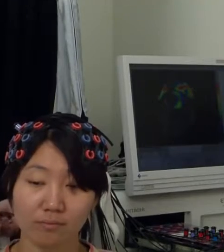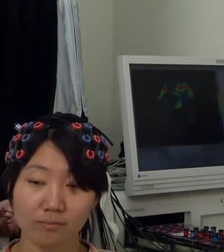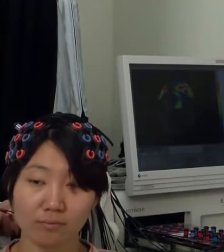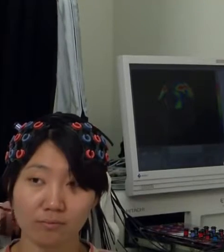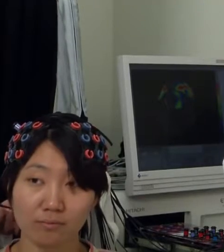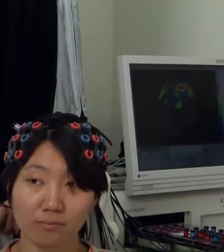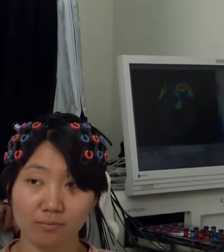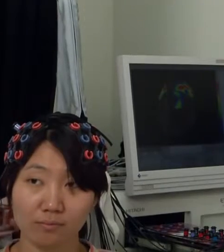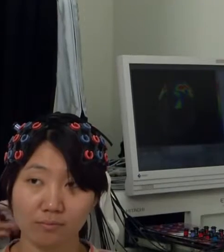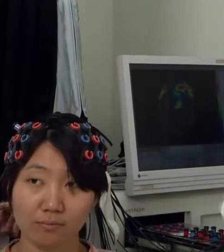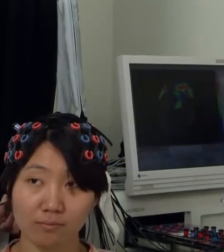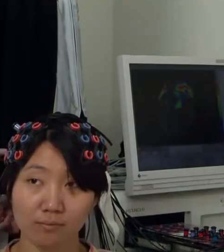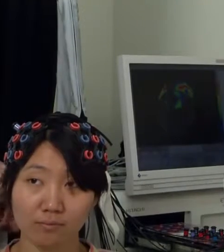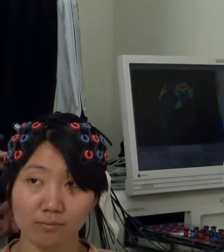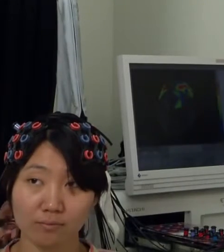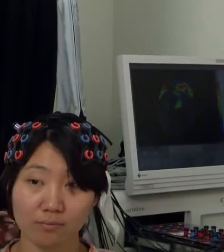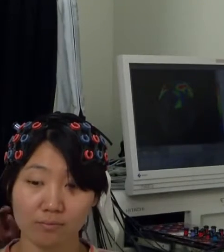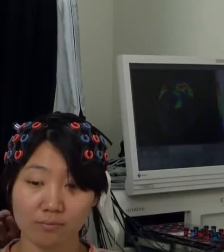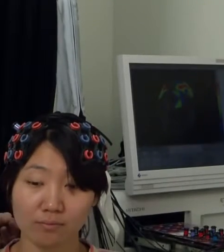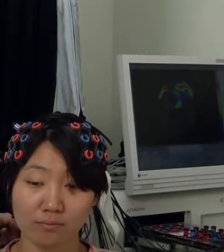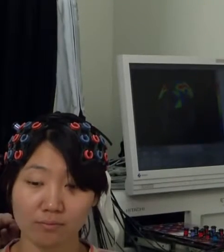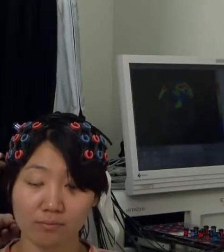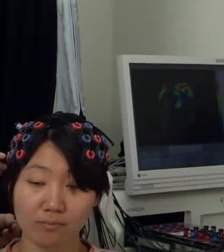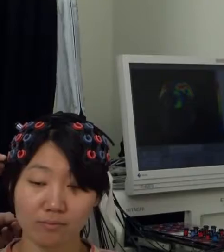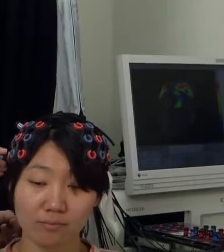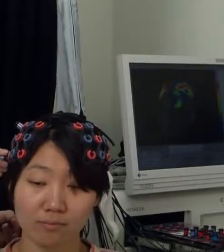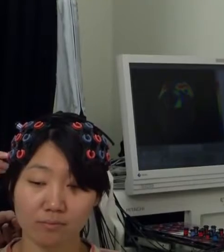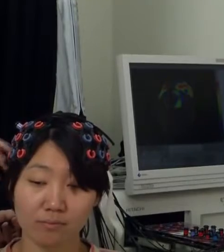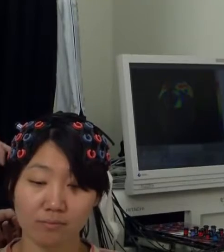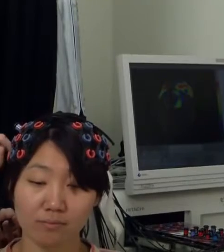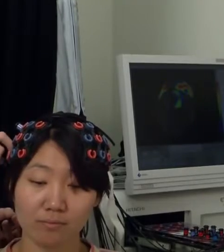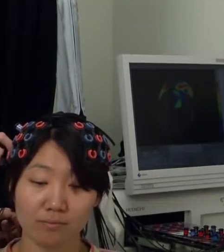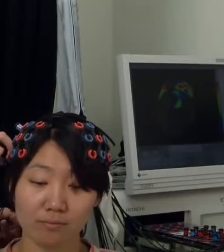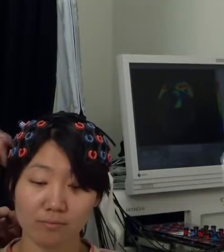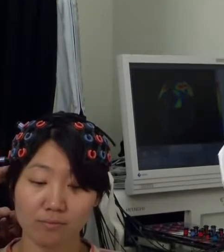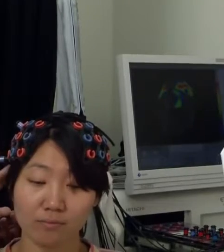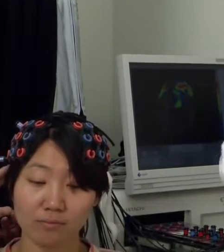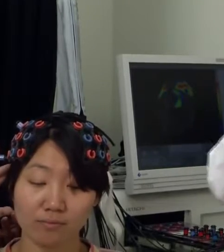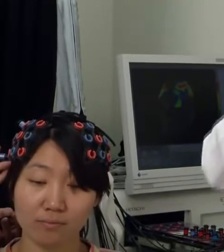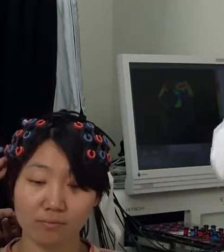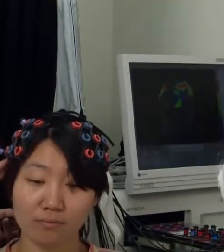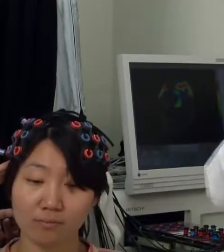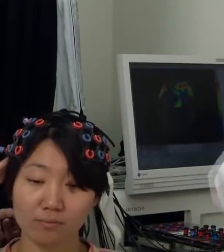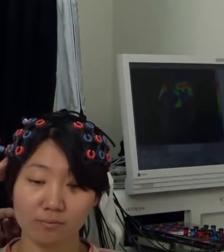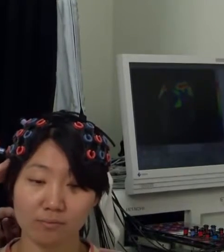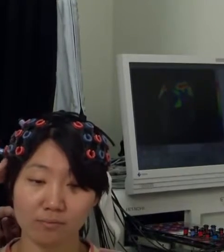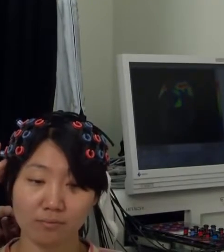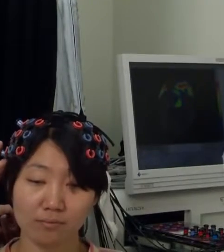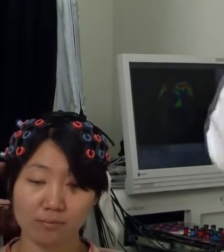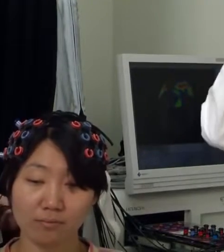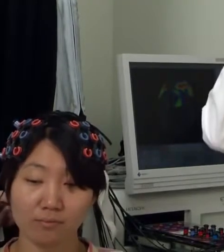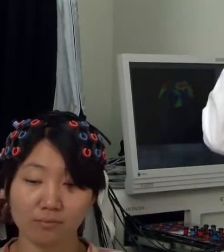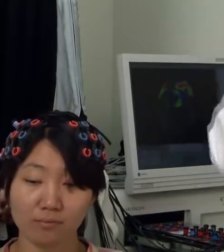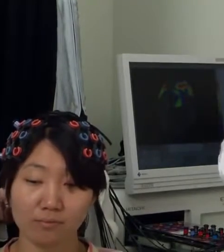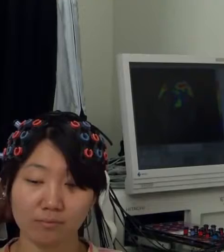We call it FNIRS for short. The FNIRS is a special kind of technological device that helps us to observe activation in the